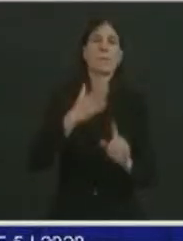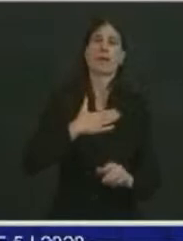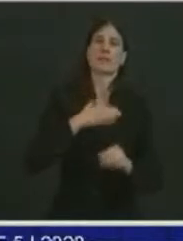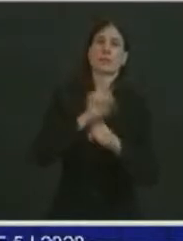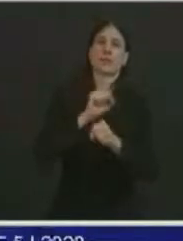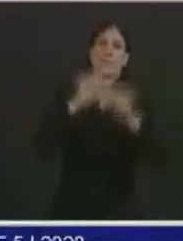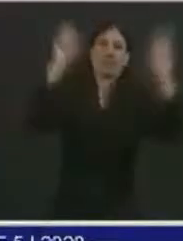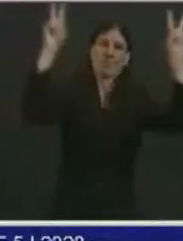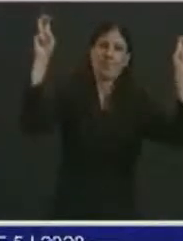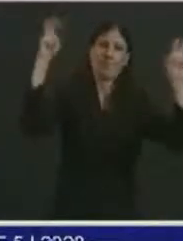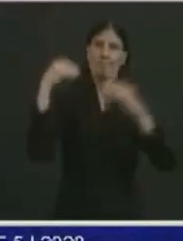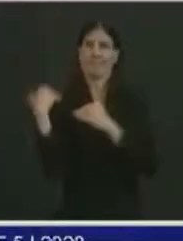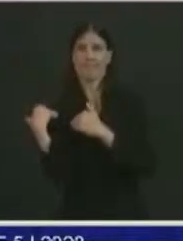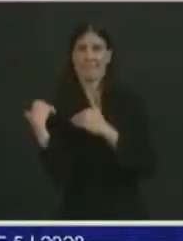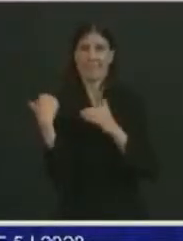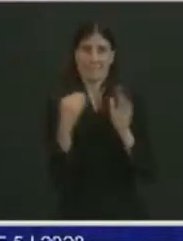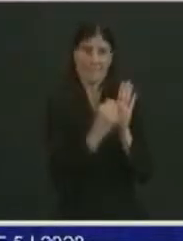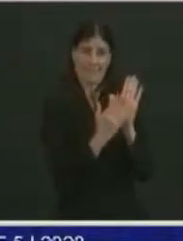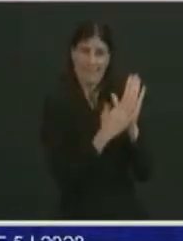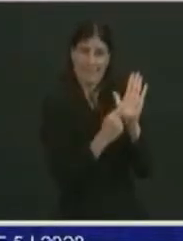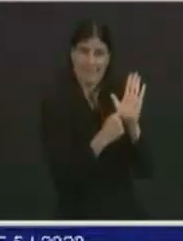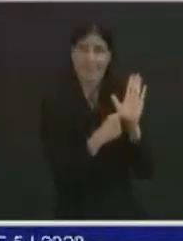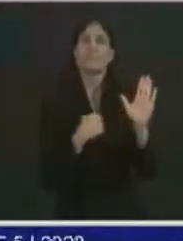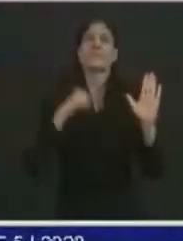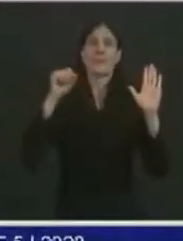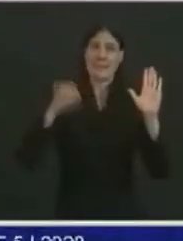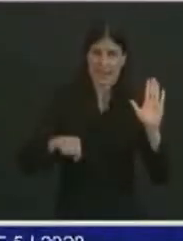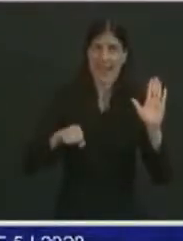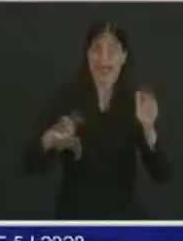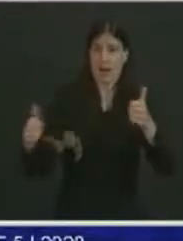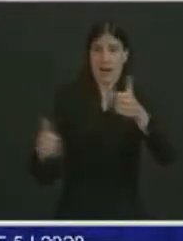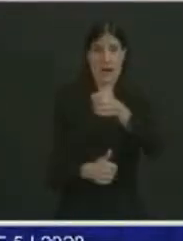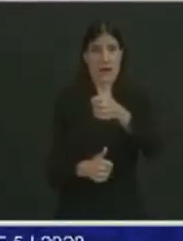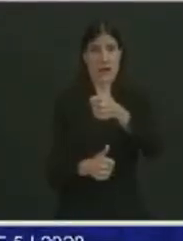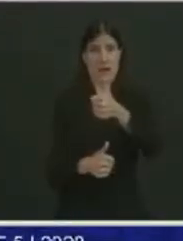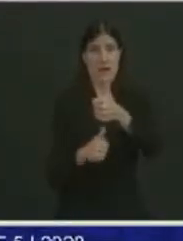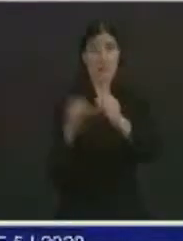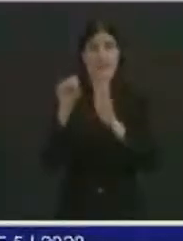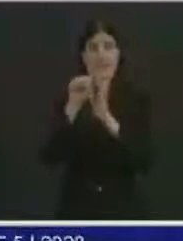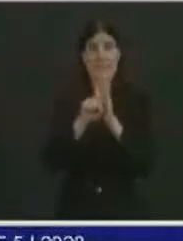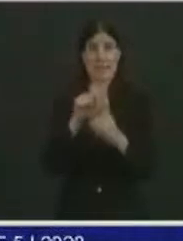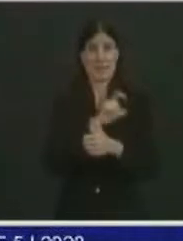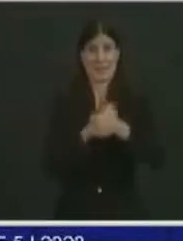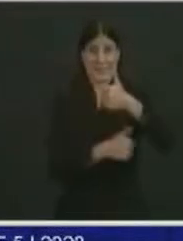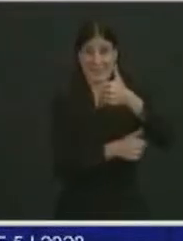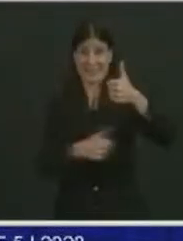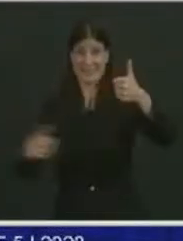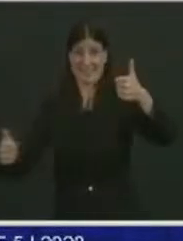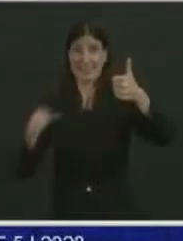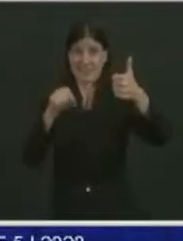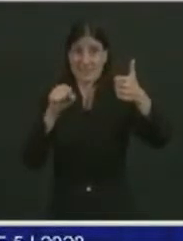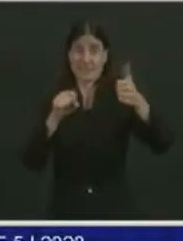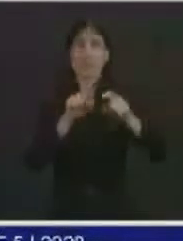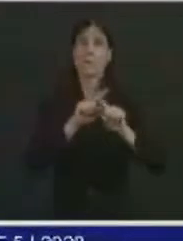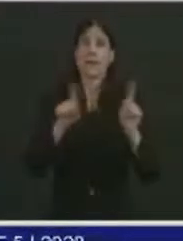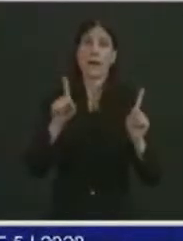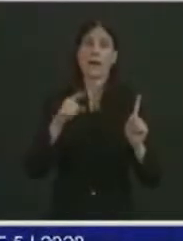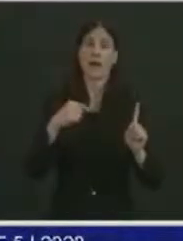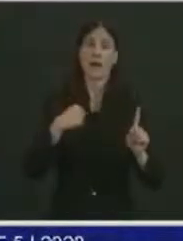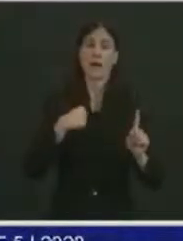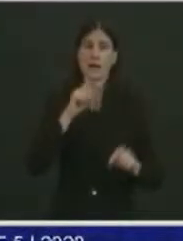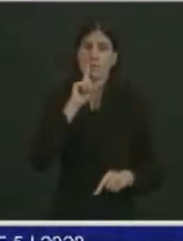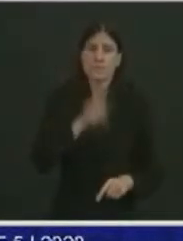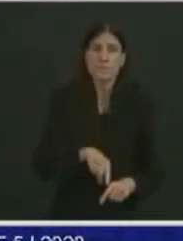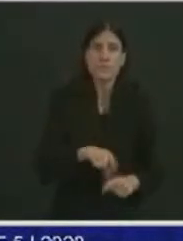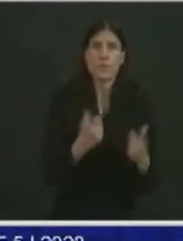Scott to practice medicine, and I rely upon her for her public health expertise, I do not tell Colonel Manny how to conduct